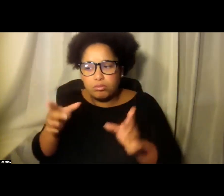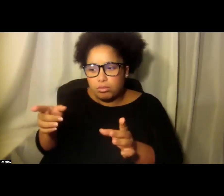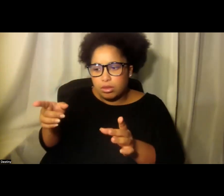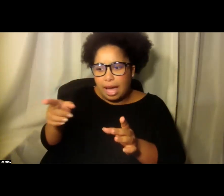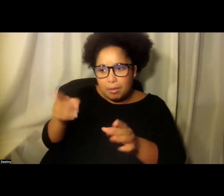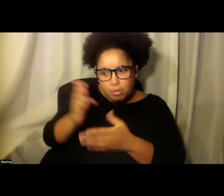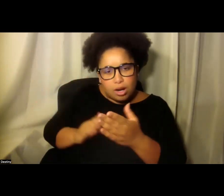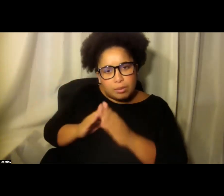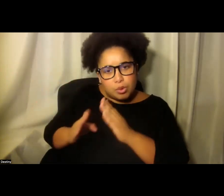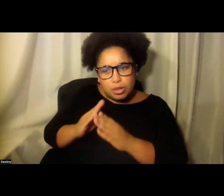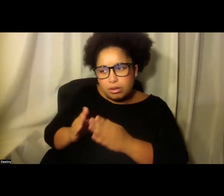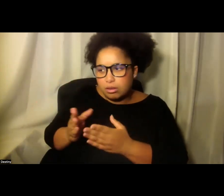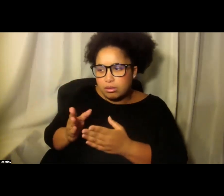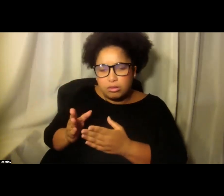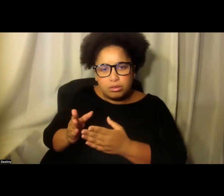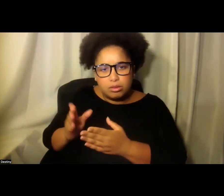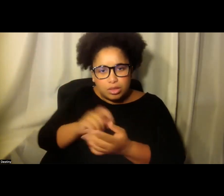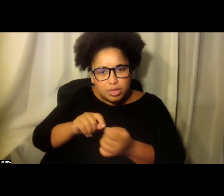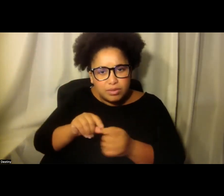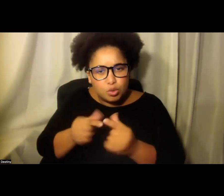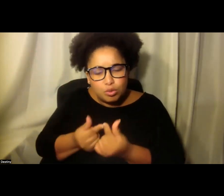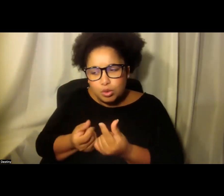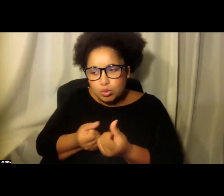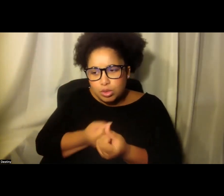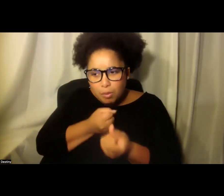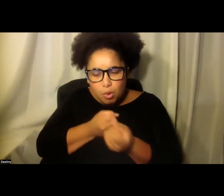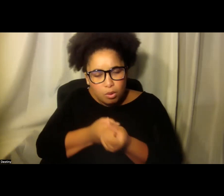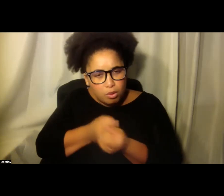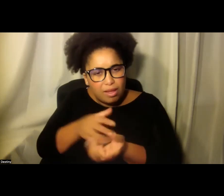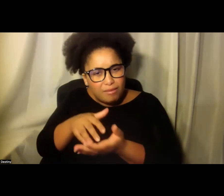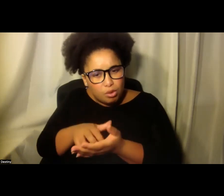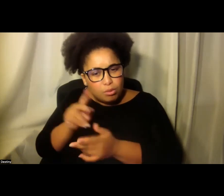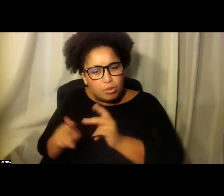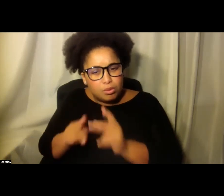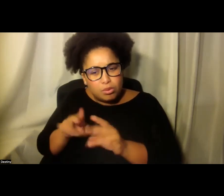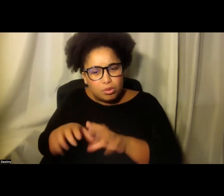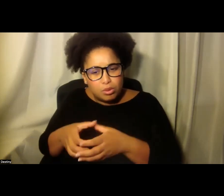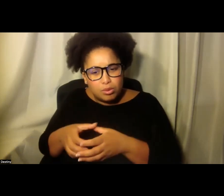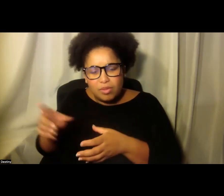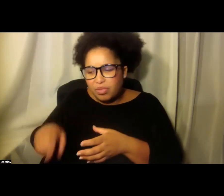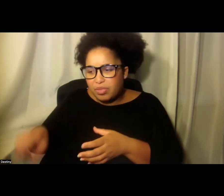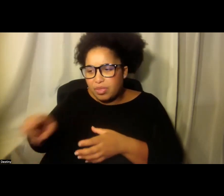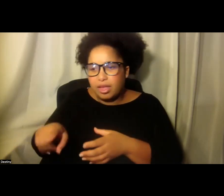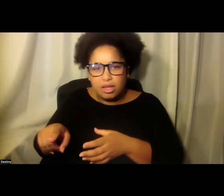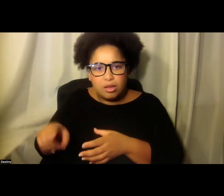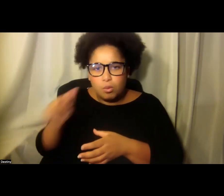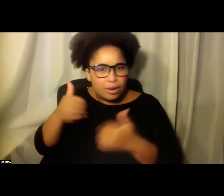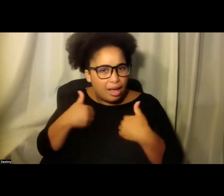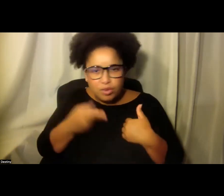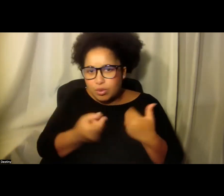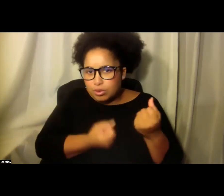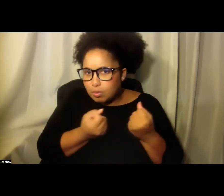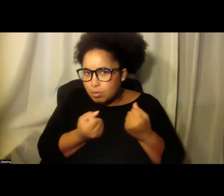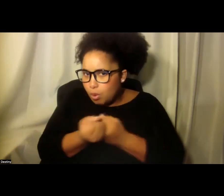the community overall, or your specific group that you target, a vulnerable population, those people are not going to have you there.